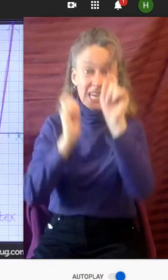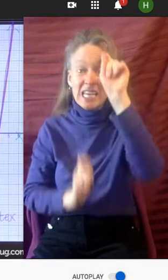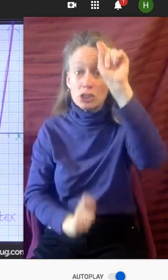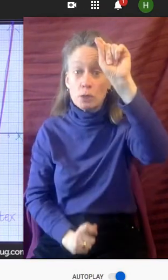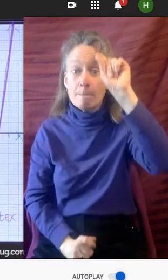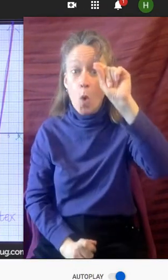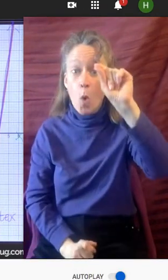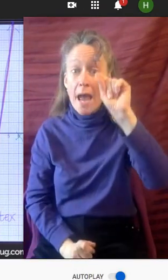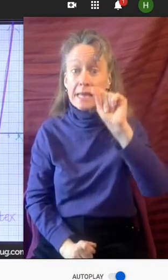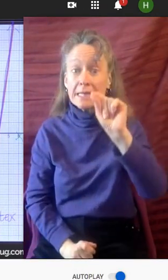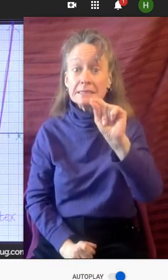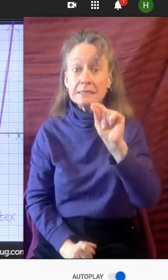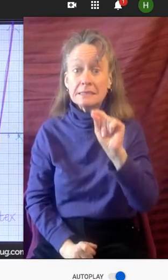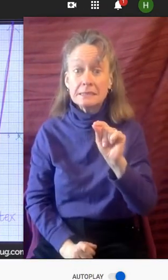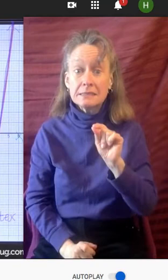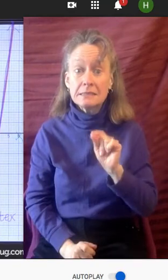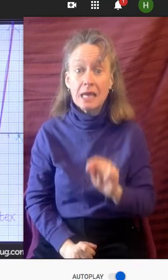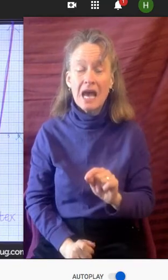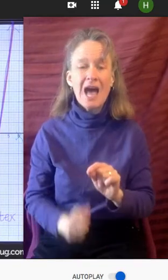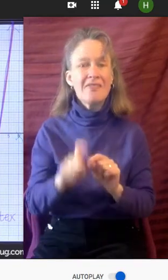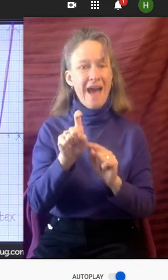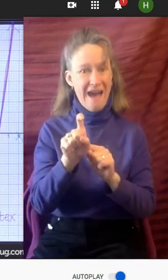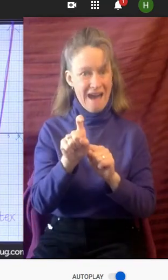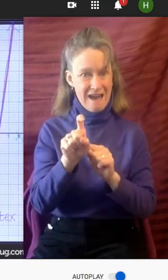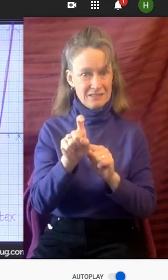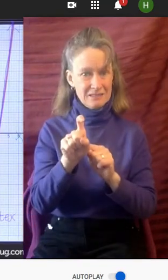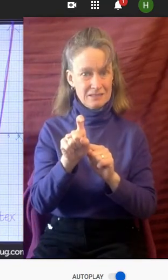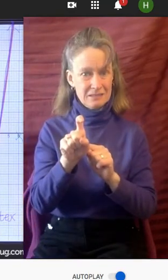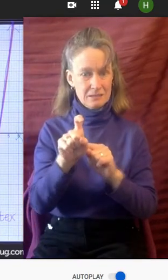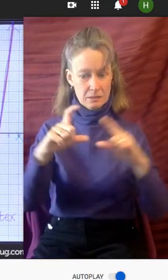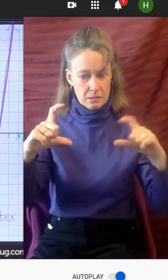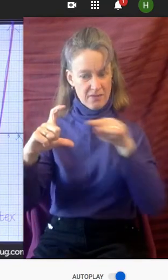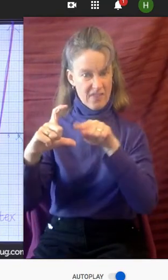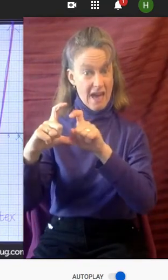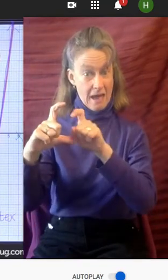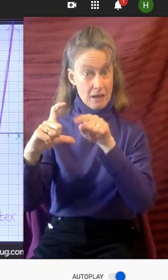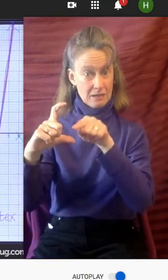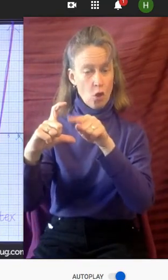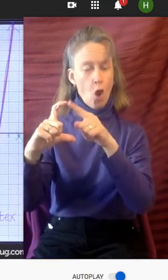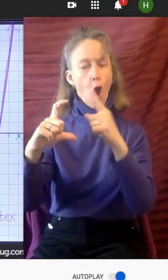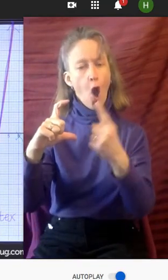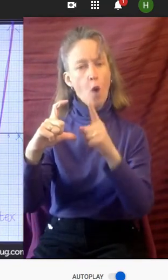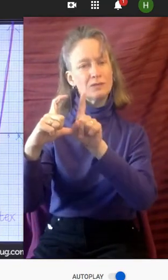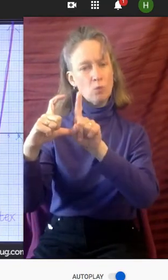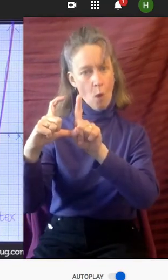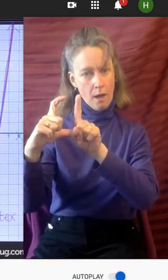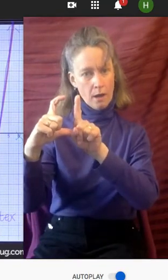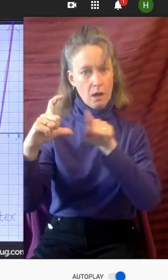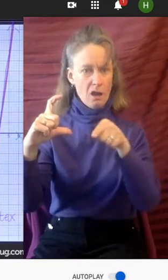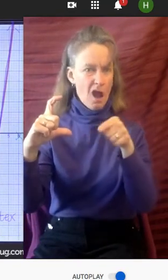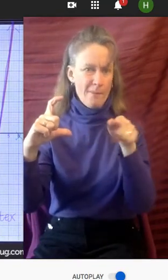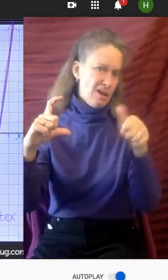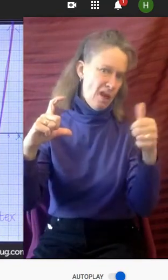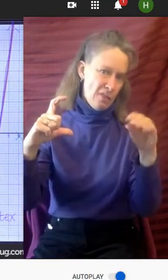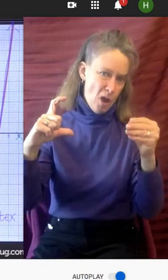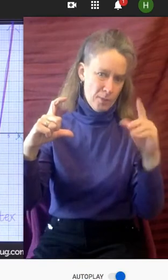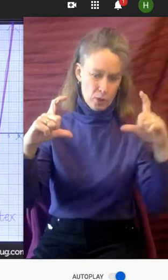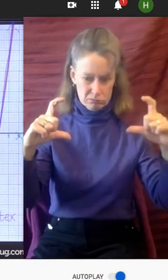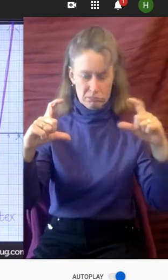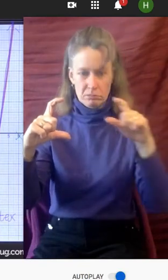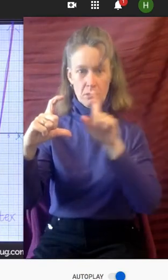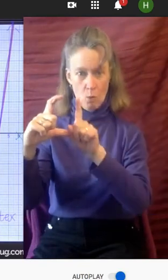line, the x-coordinate is always 1. So in this